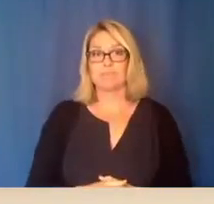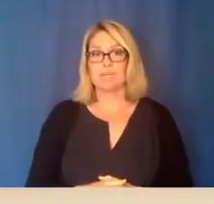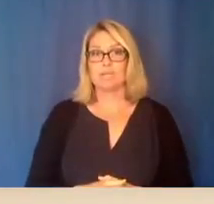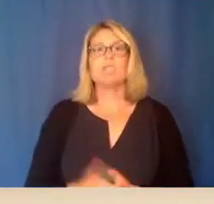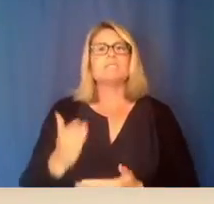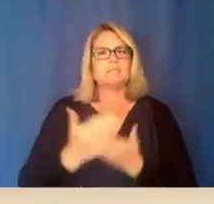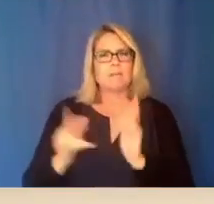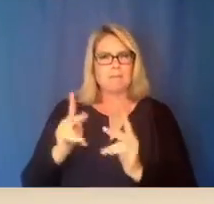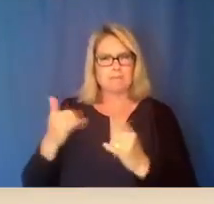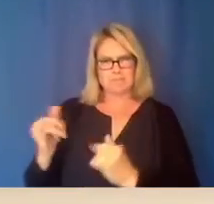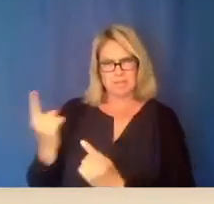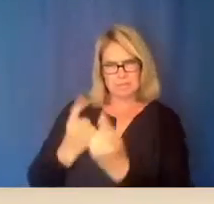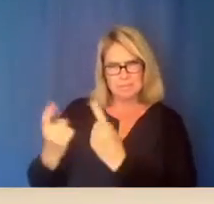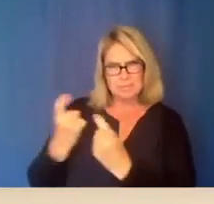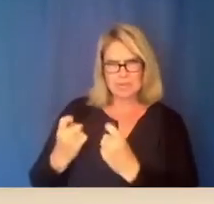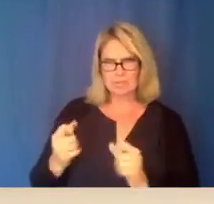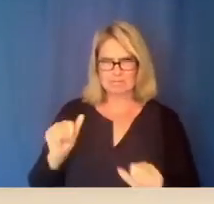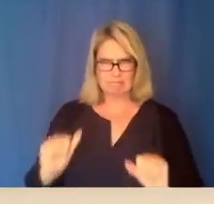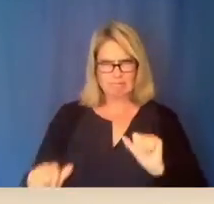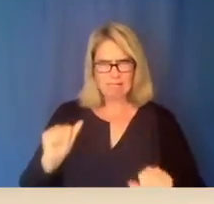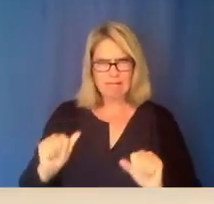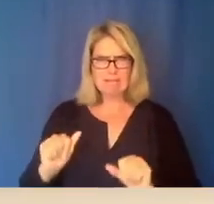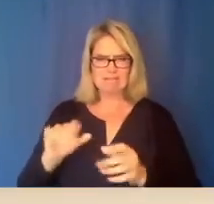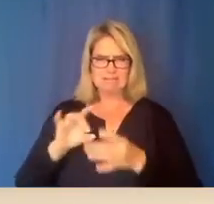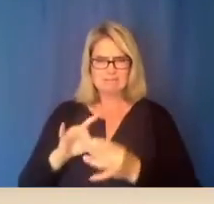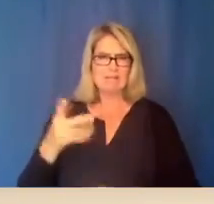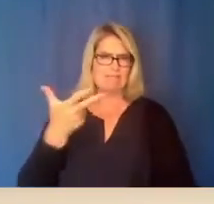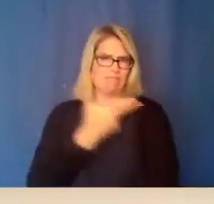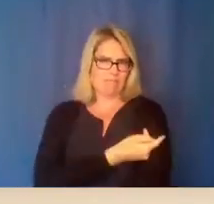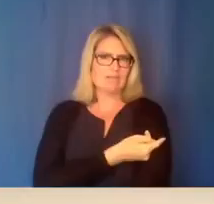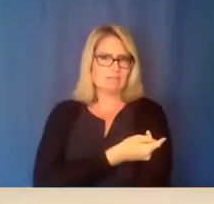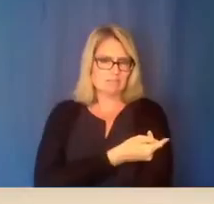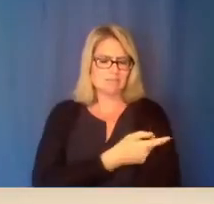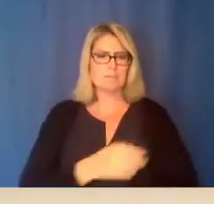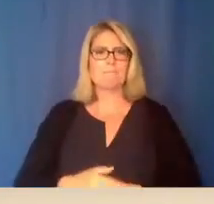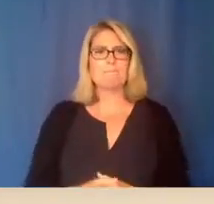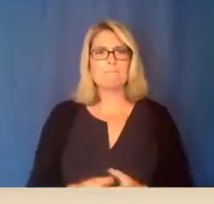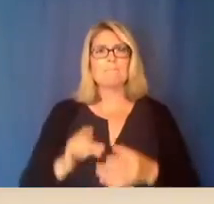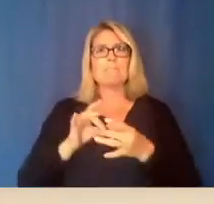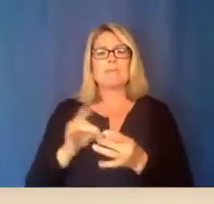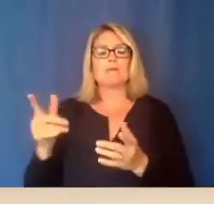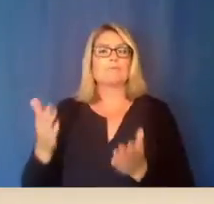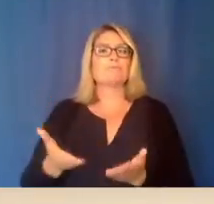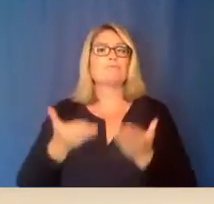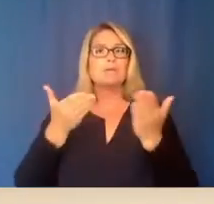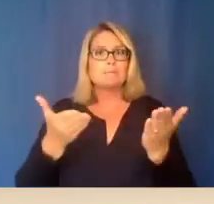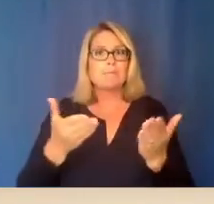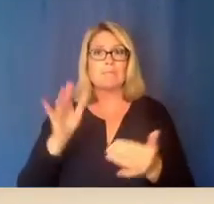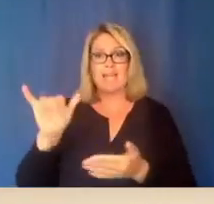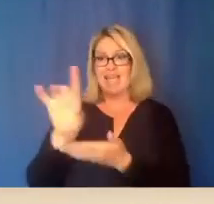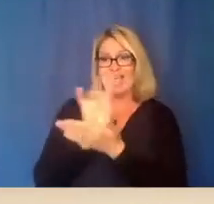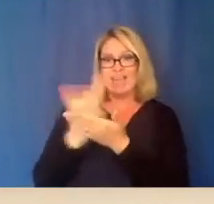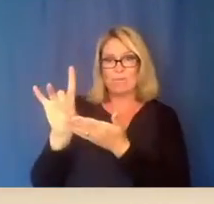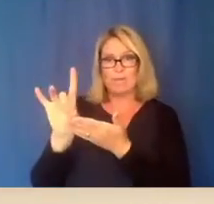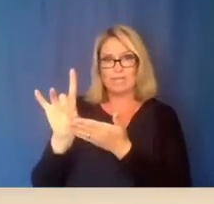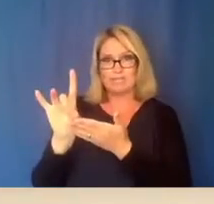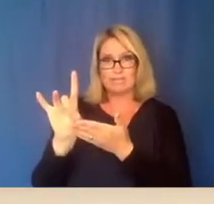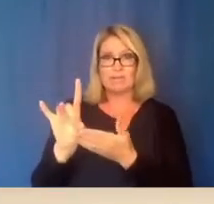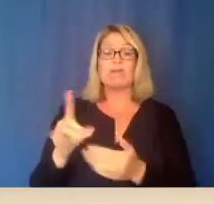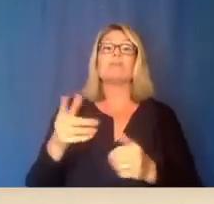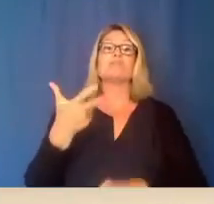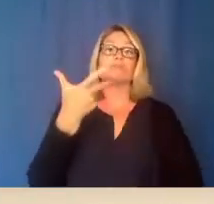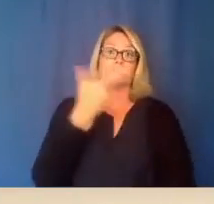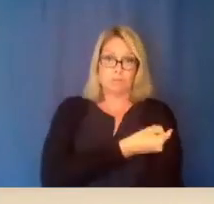questions pertaining to vaccine, and one is around the recommendation to have 8 weeks between doses, and that's to provide